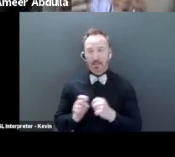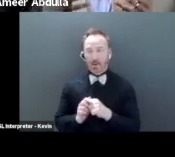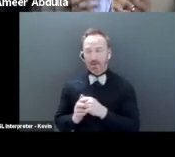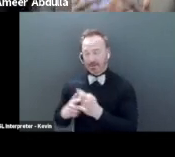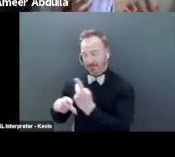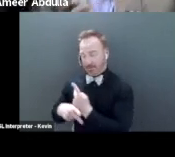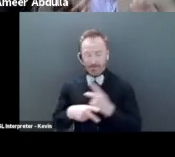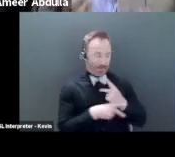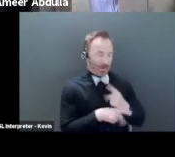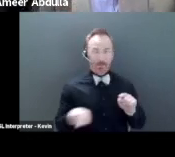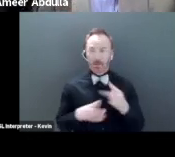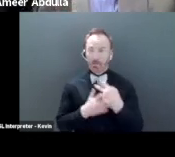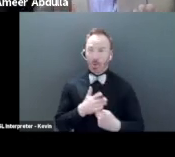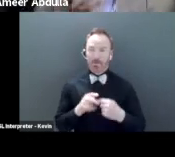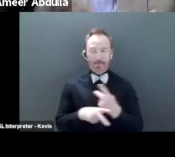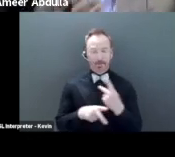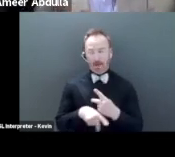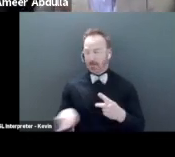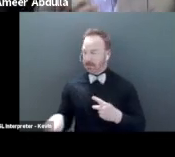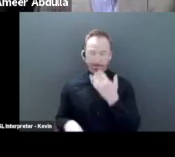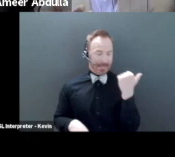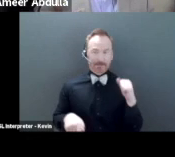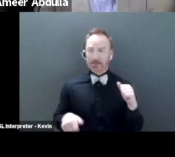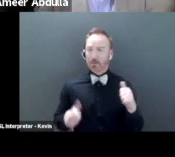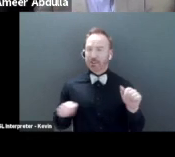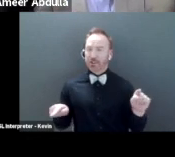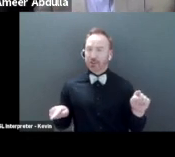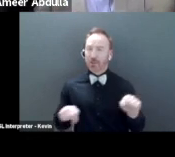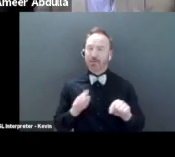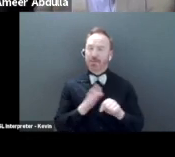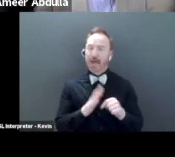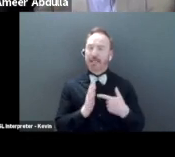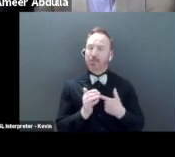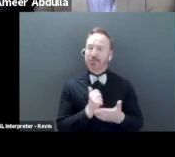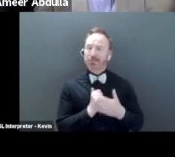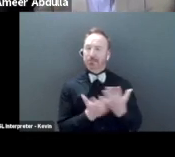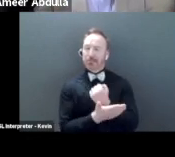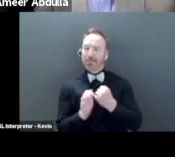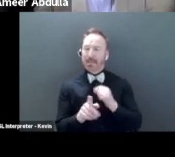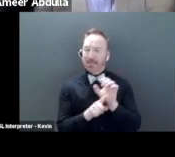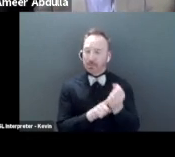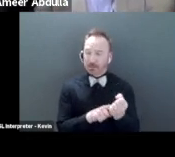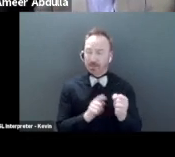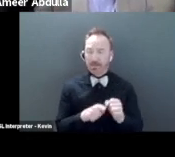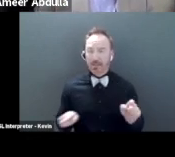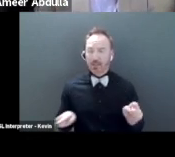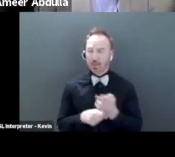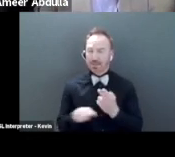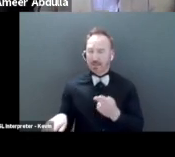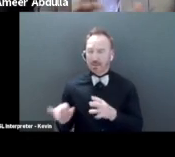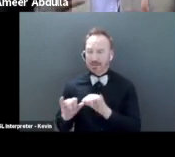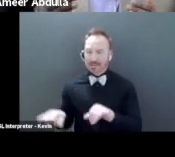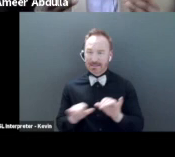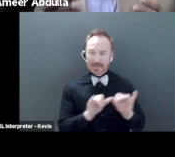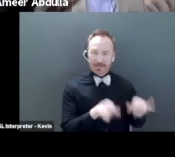well, what works best for you? And that would be a way to optimize your situation just using the available calculators.